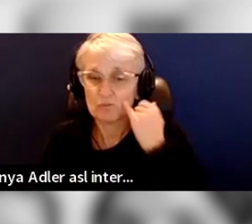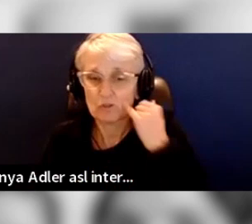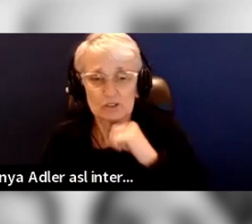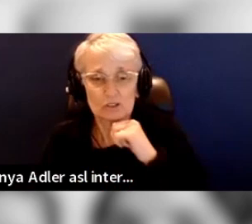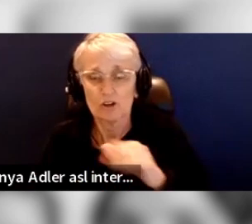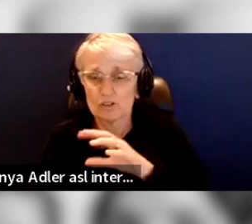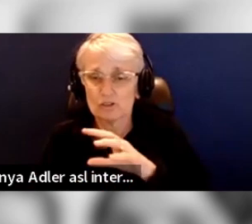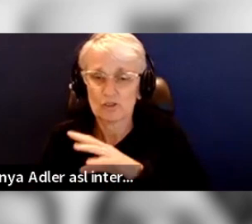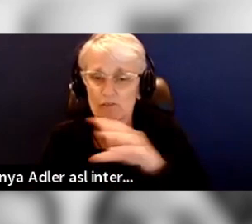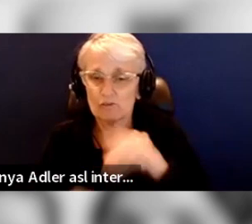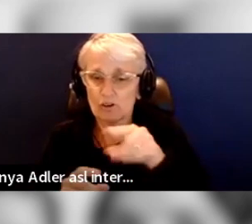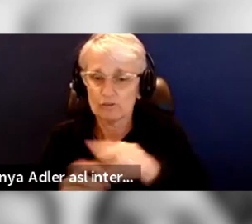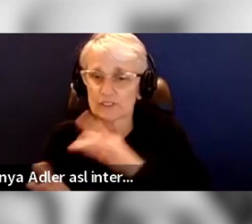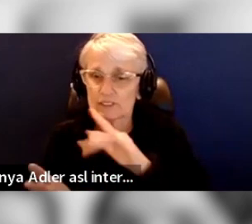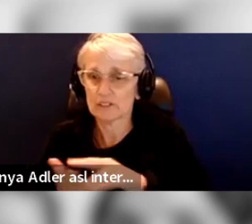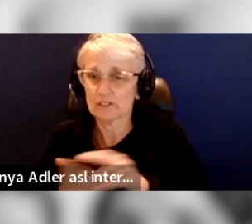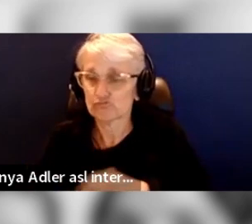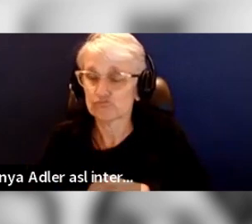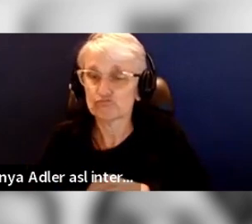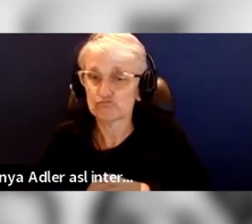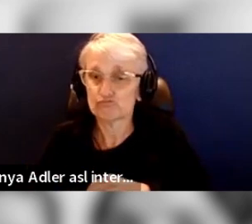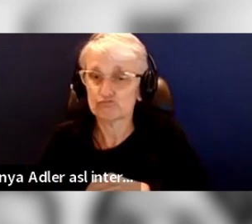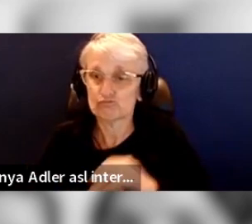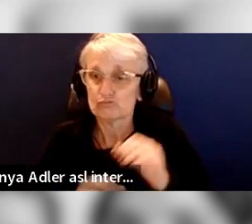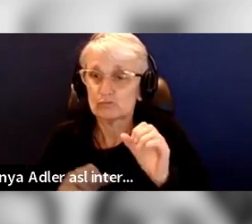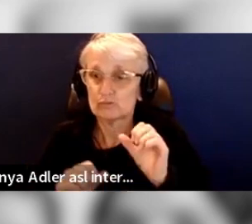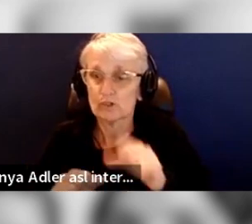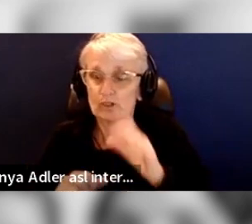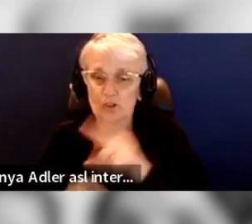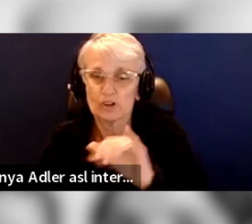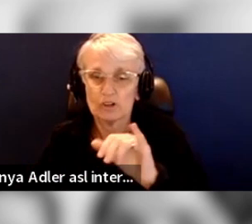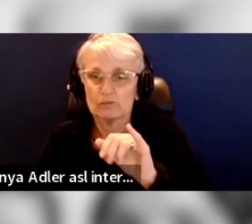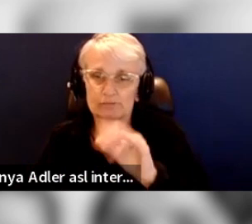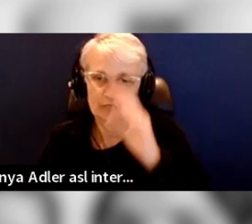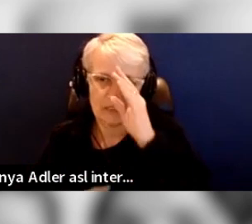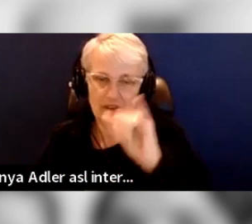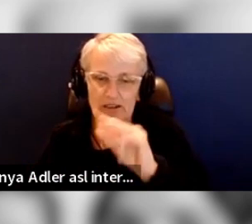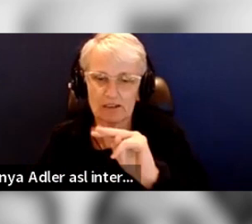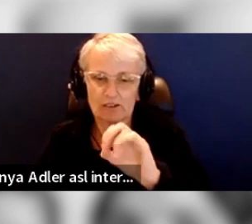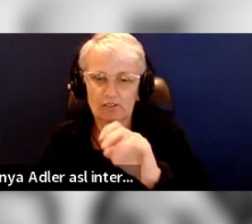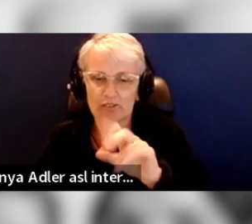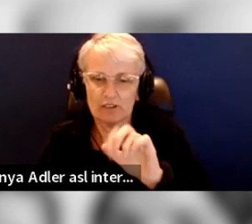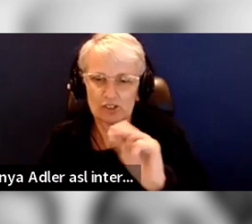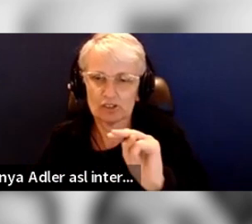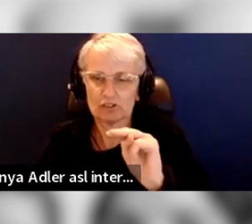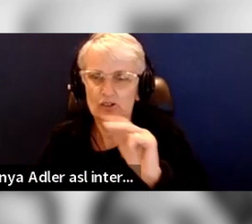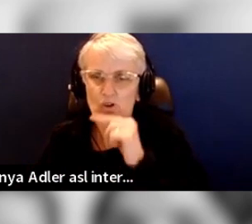before, Kitchener-Waterloo you'd probably be assigned to Innovation Guelph for your application review just based on your county.